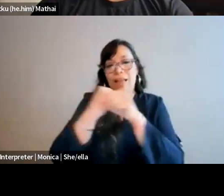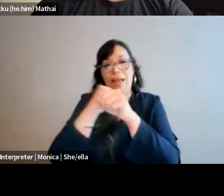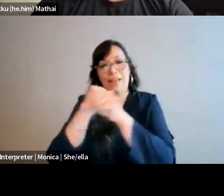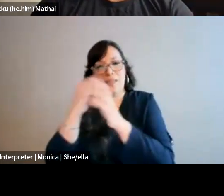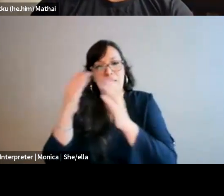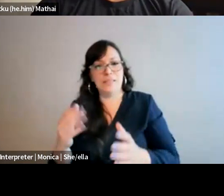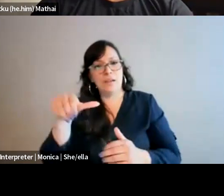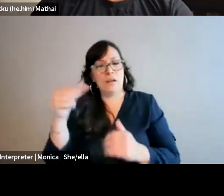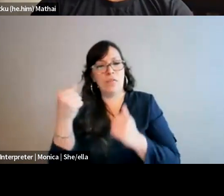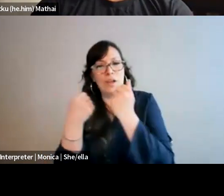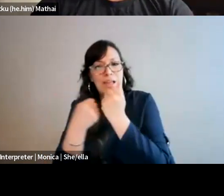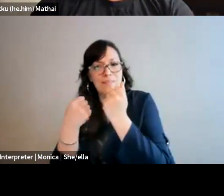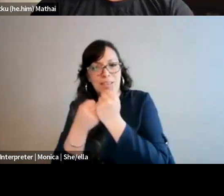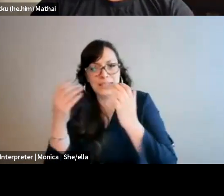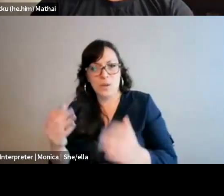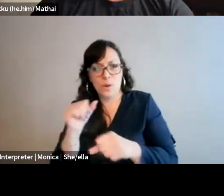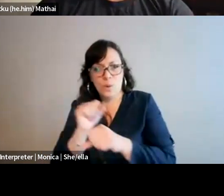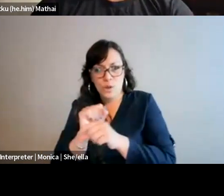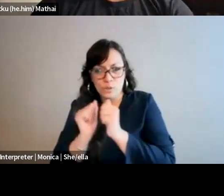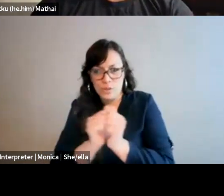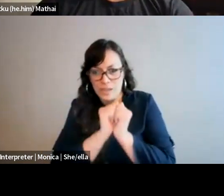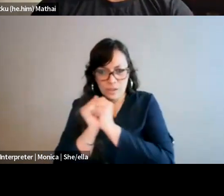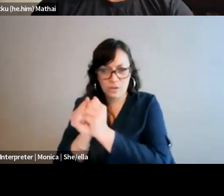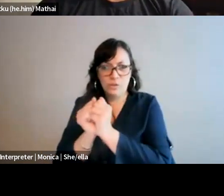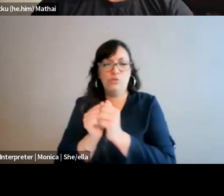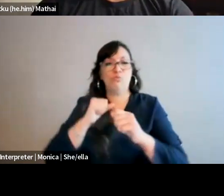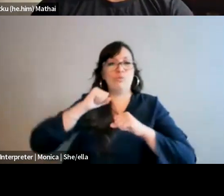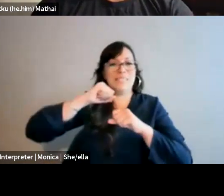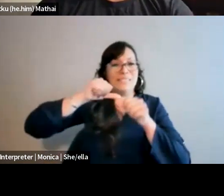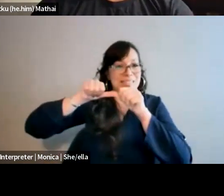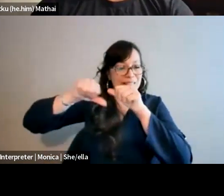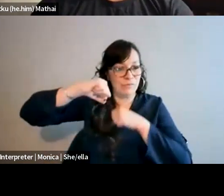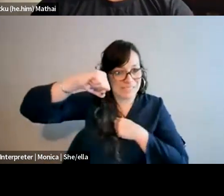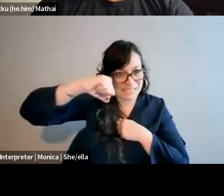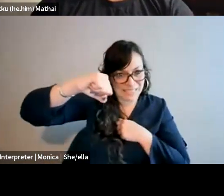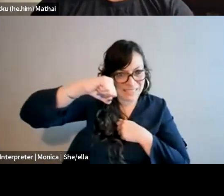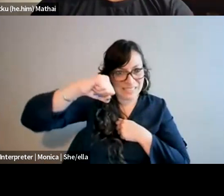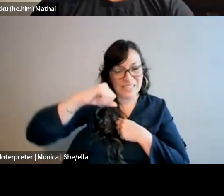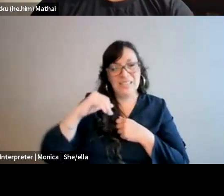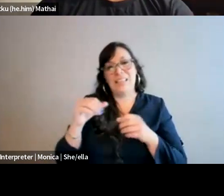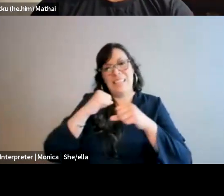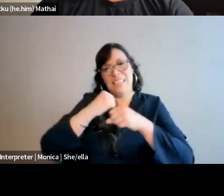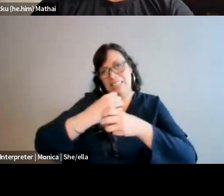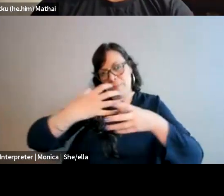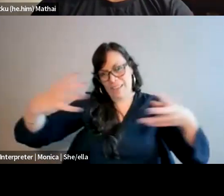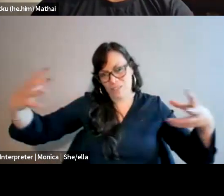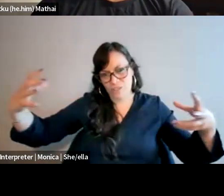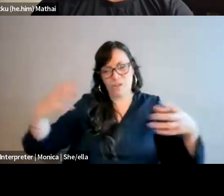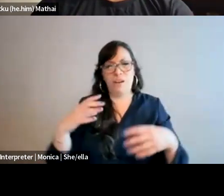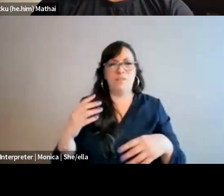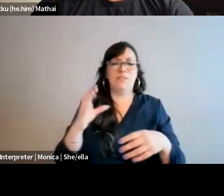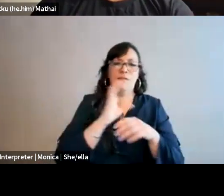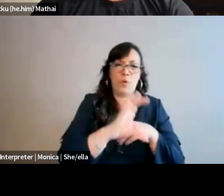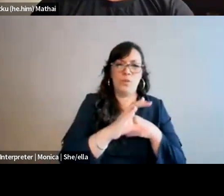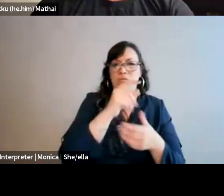advocates work together to resist this expansion of involuntary commitment directives and create a